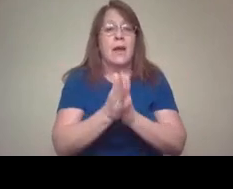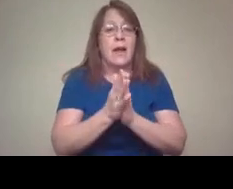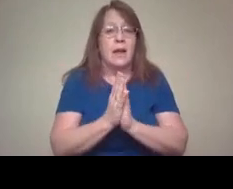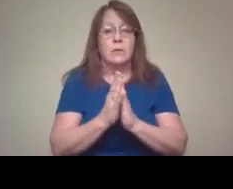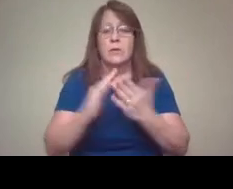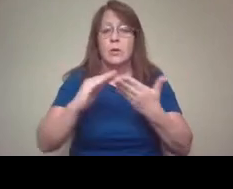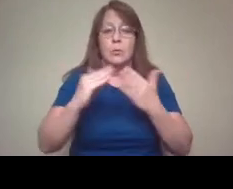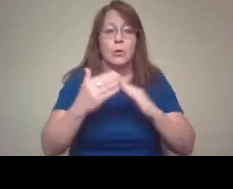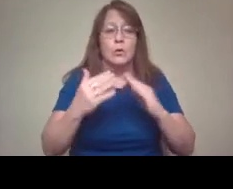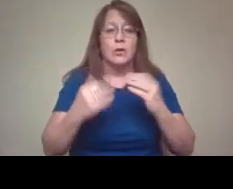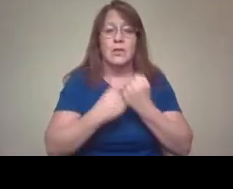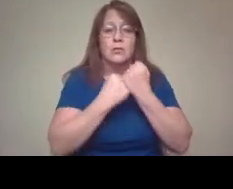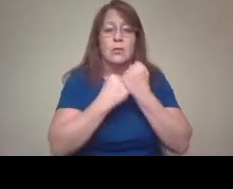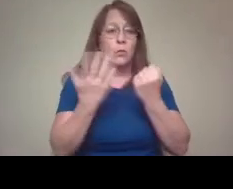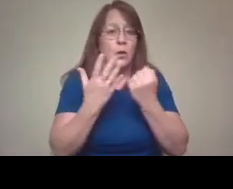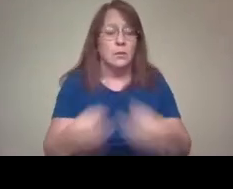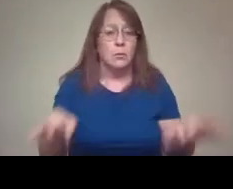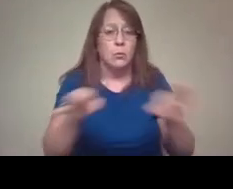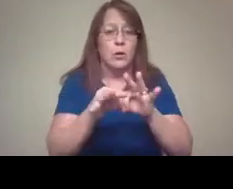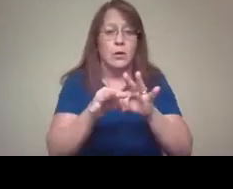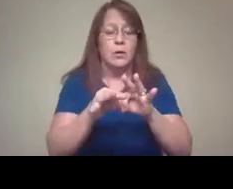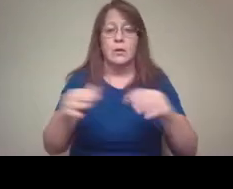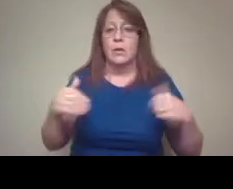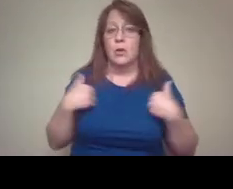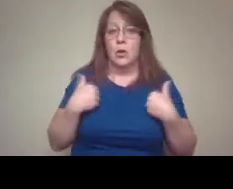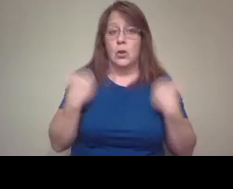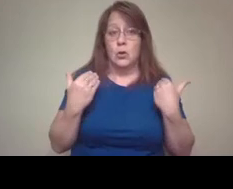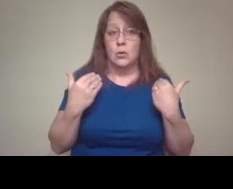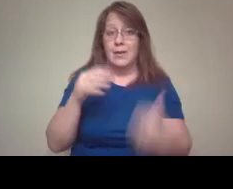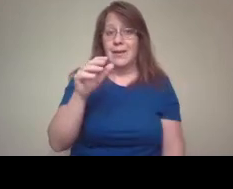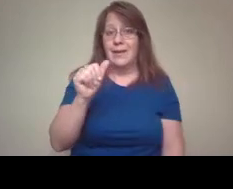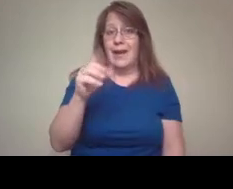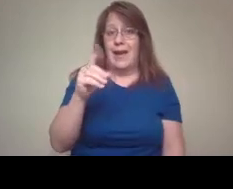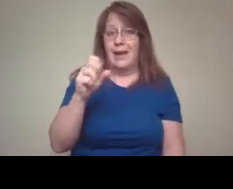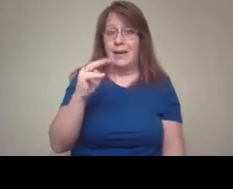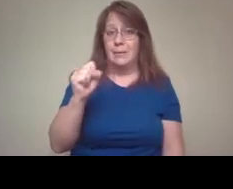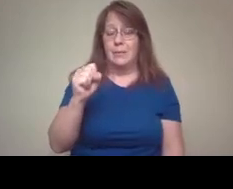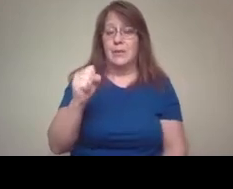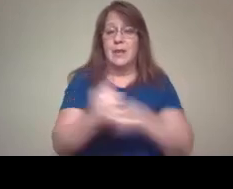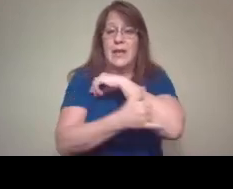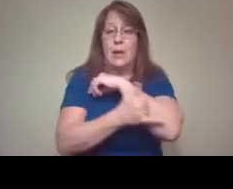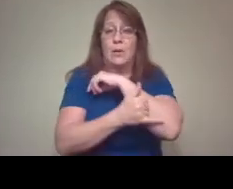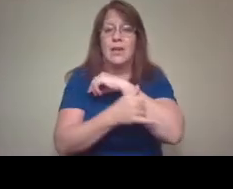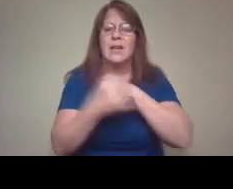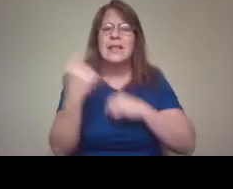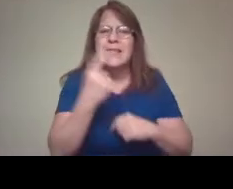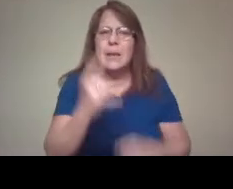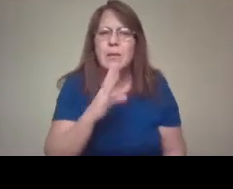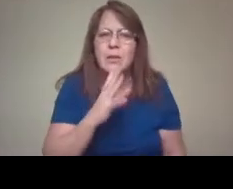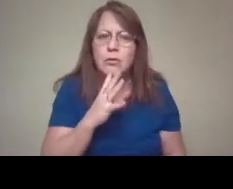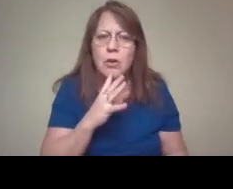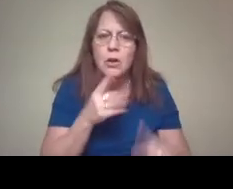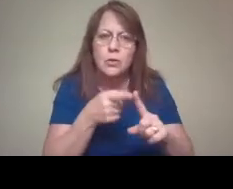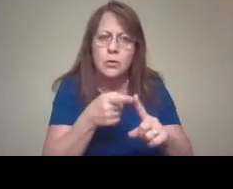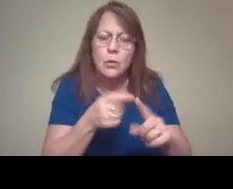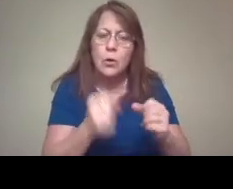protective factors were important, youth in Adams County specifically mentioned that there is a shared belief that having someone to talk to or a support